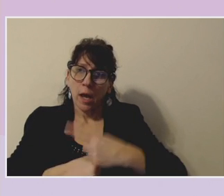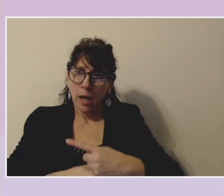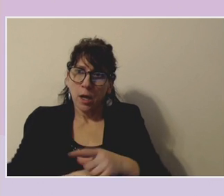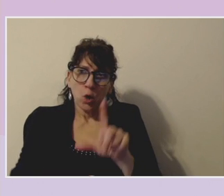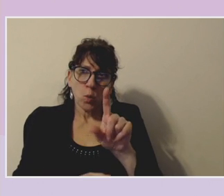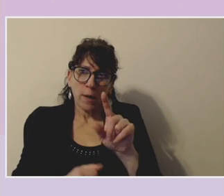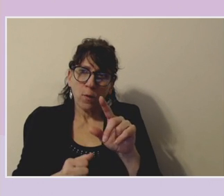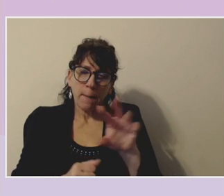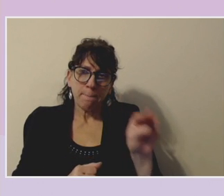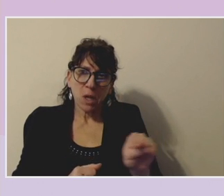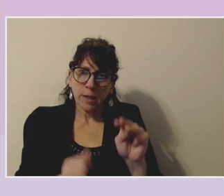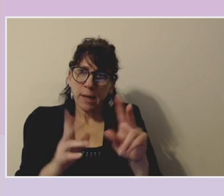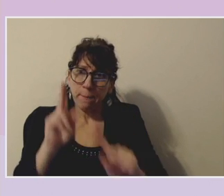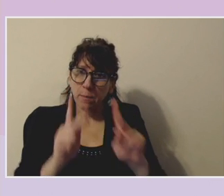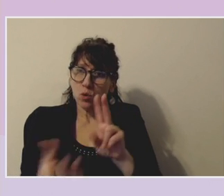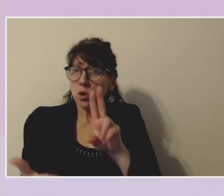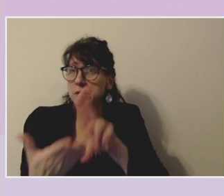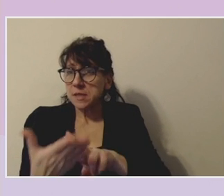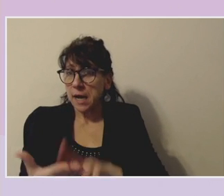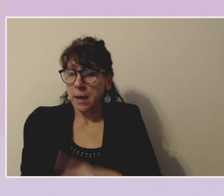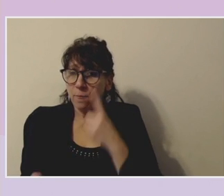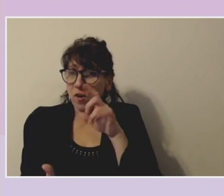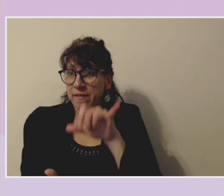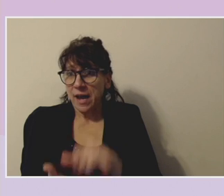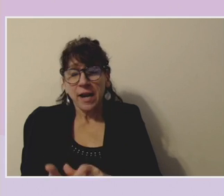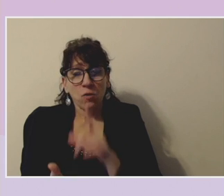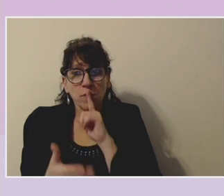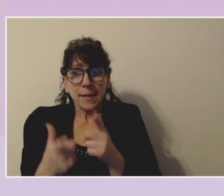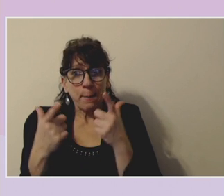people enrolled. That's a really big deal.